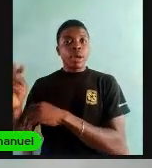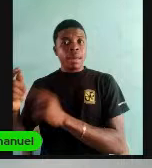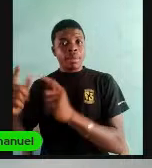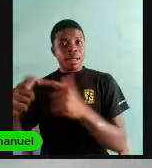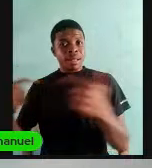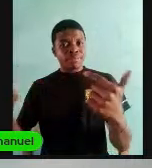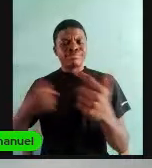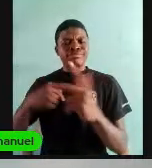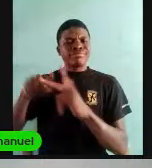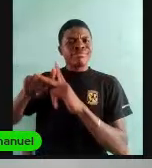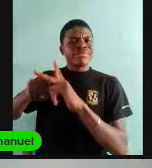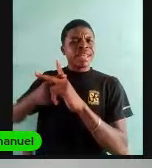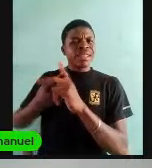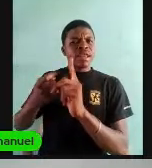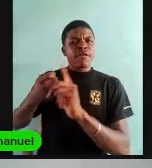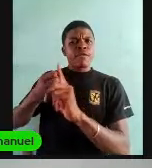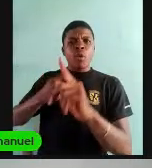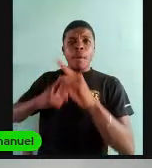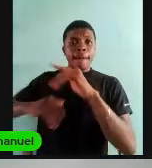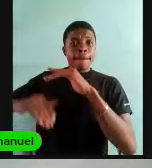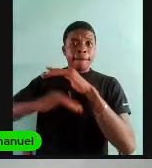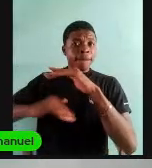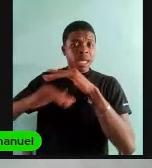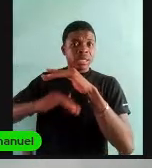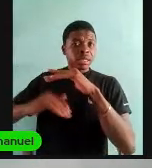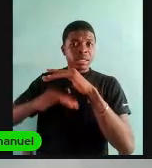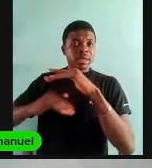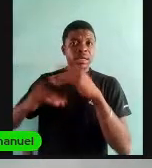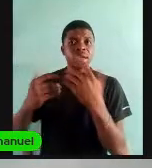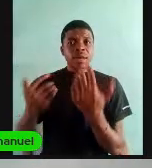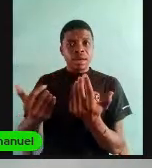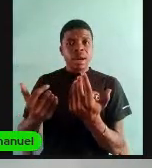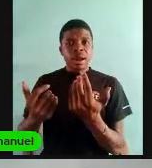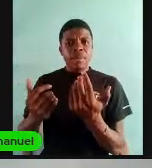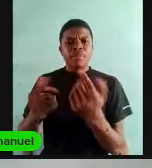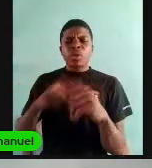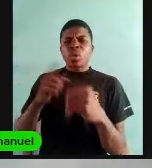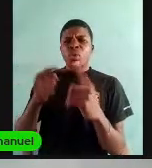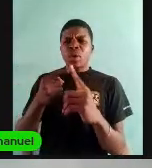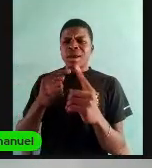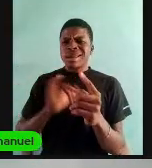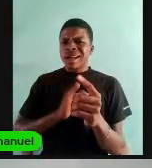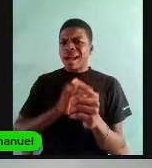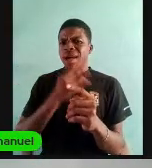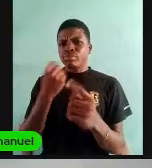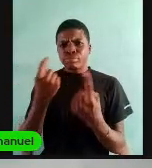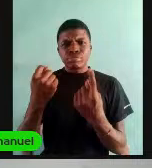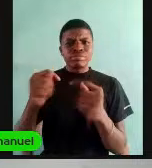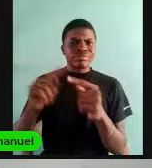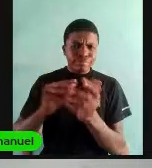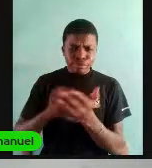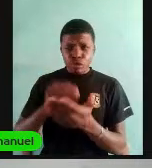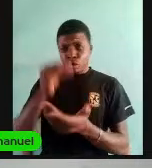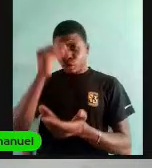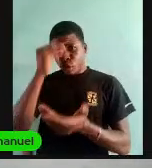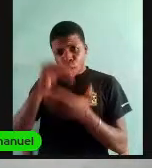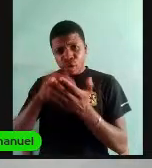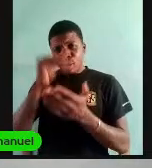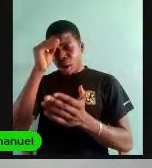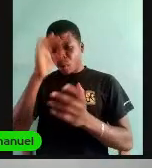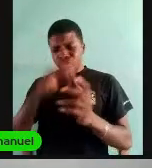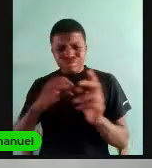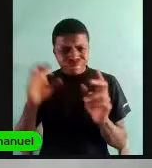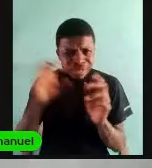was experimenting with Scratch, I was also experimenting with with Python. That's Python programming language.